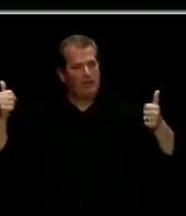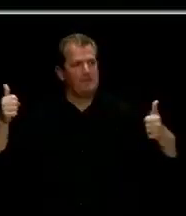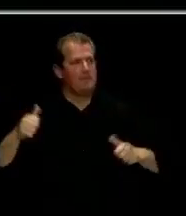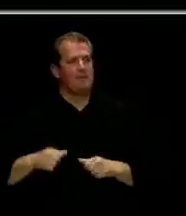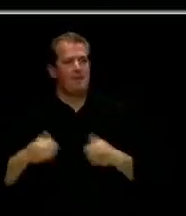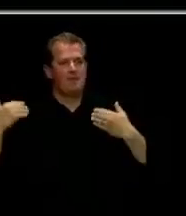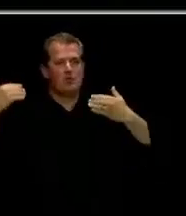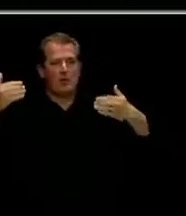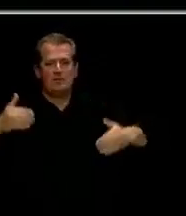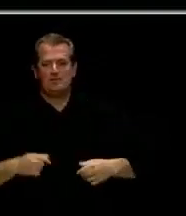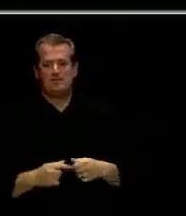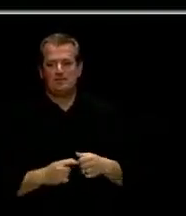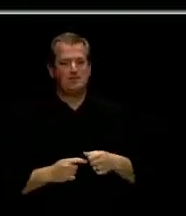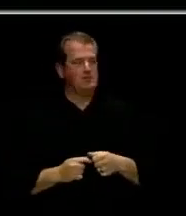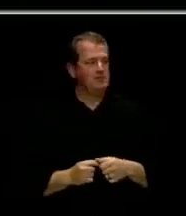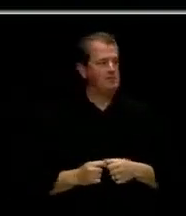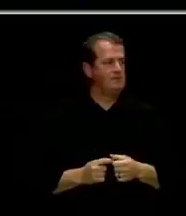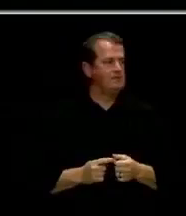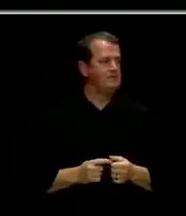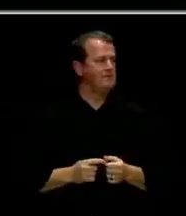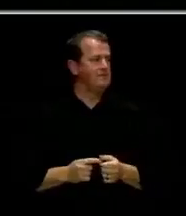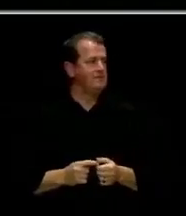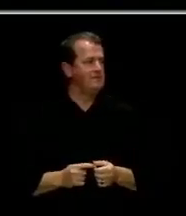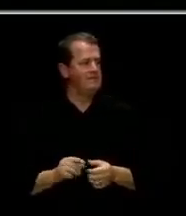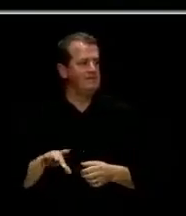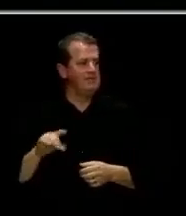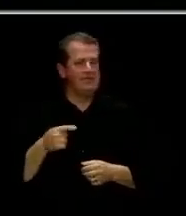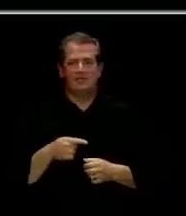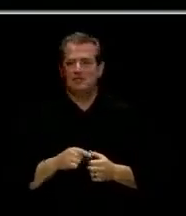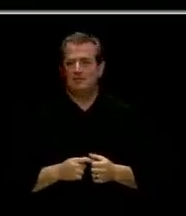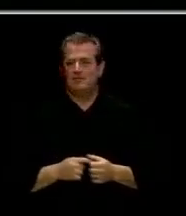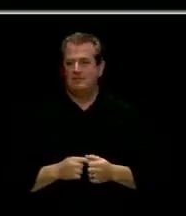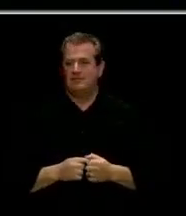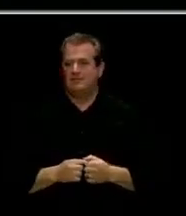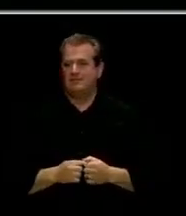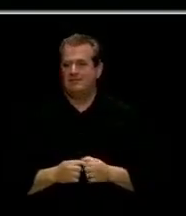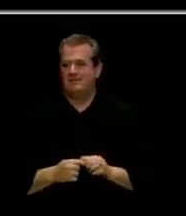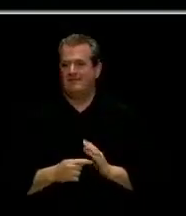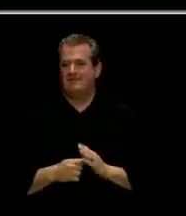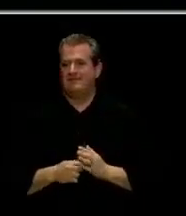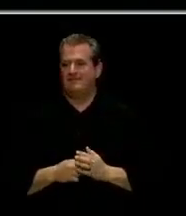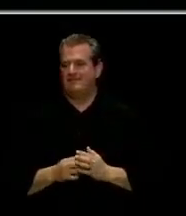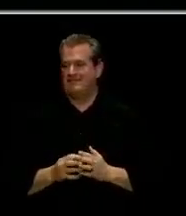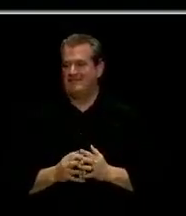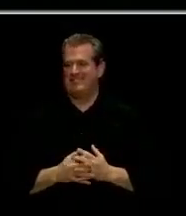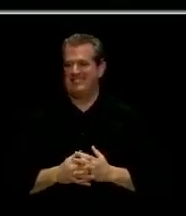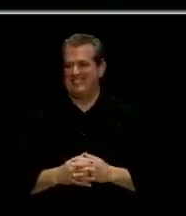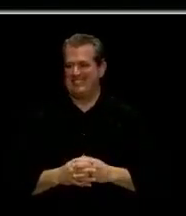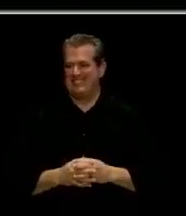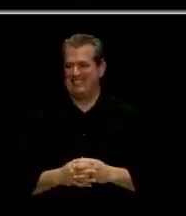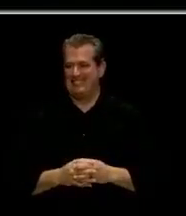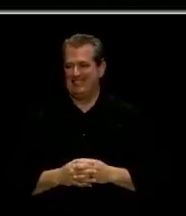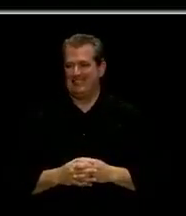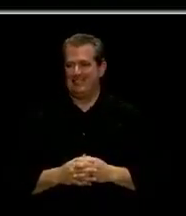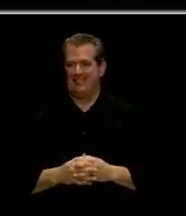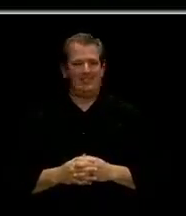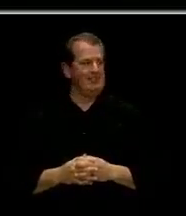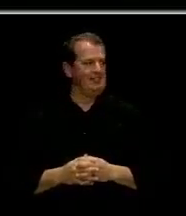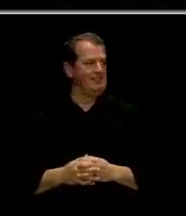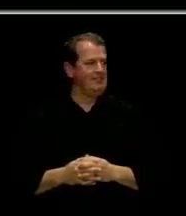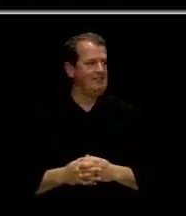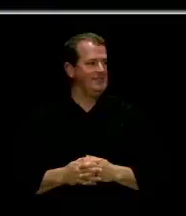all. Okay. I'm going to let you do the honors. Let's shake it. Real